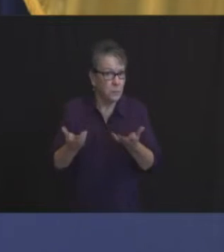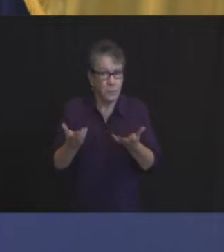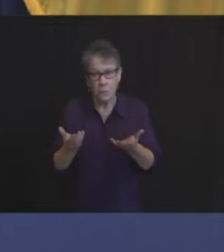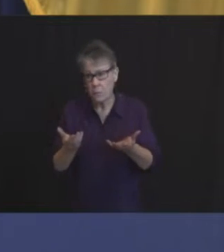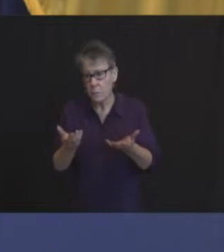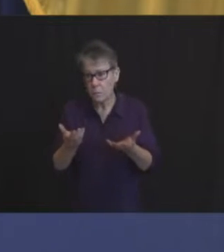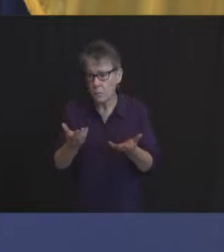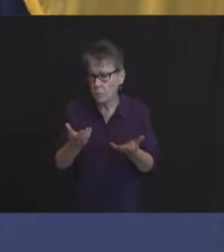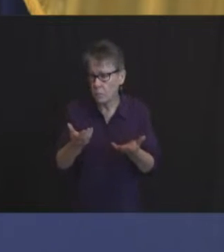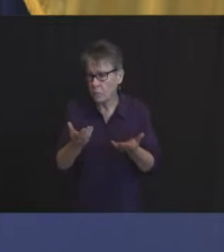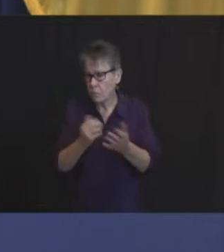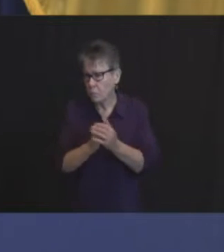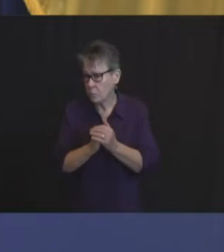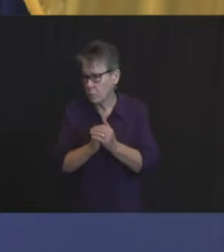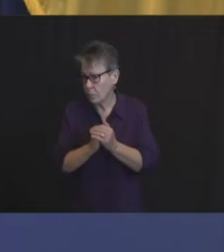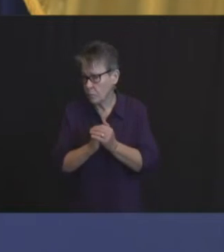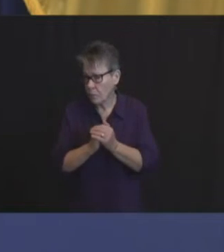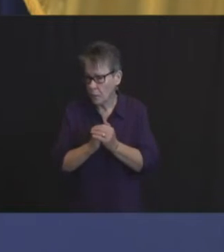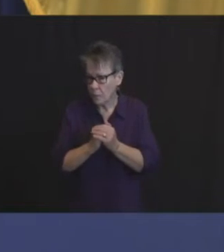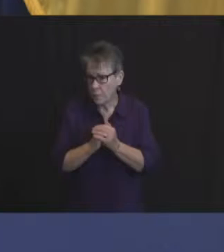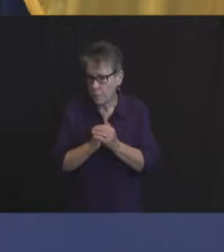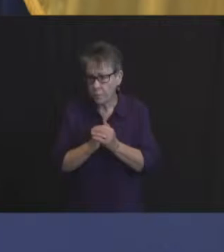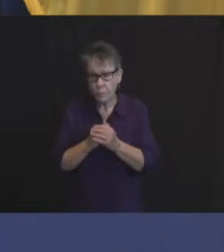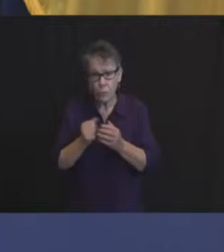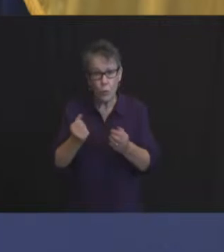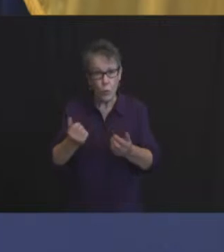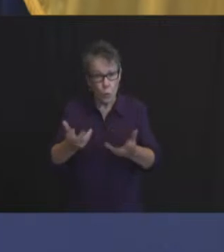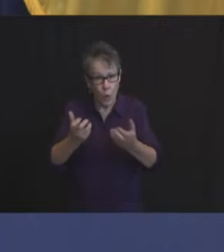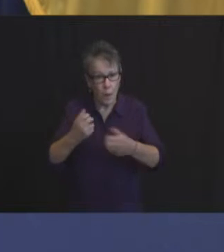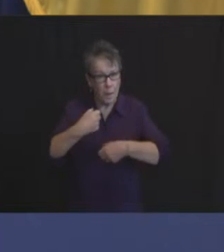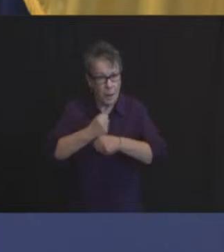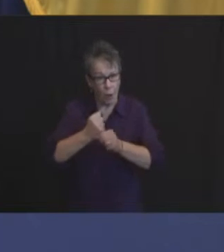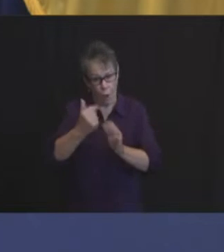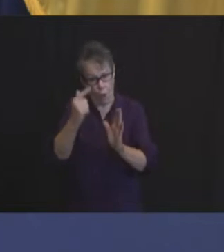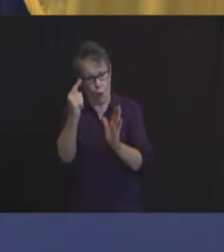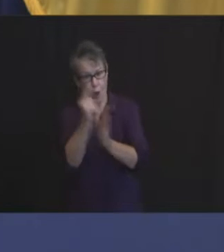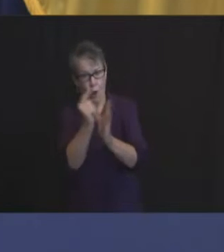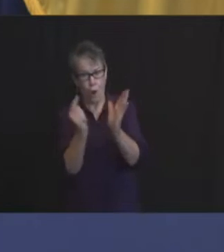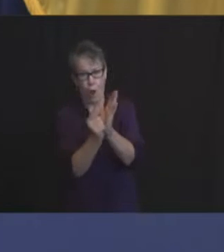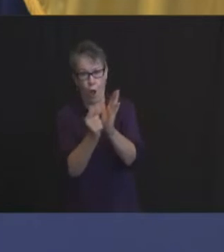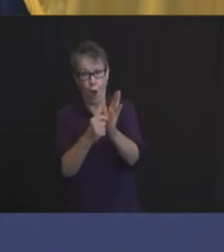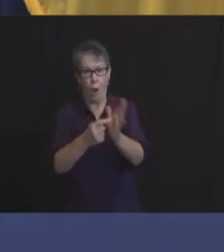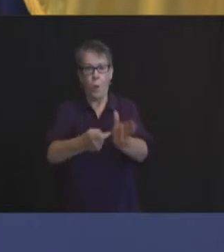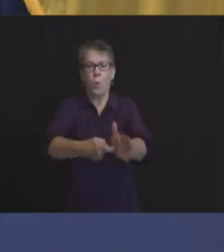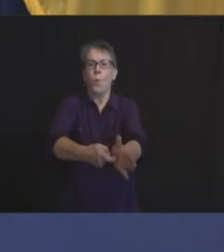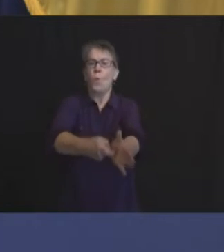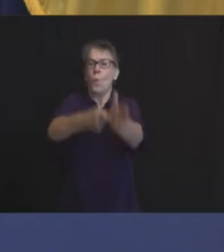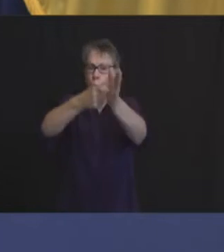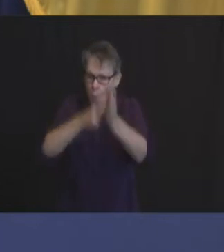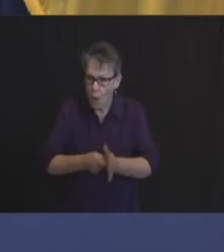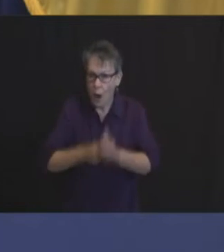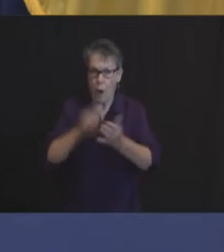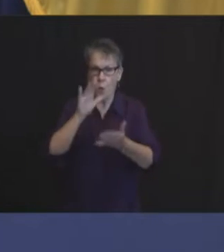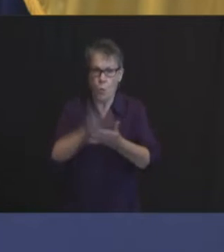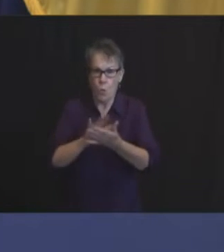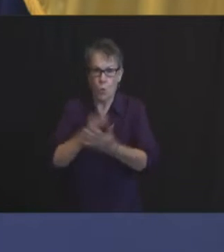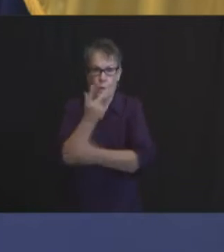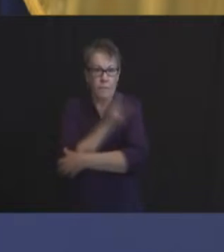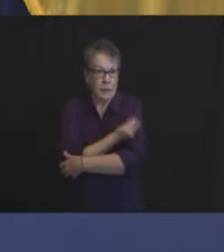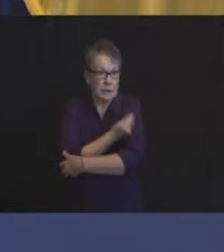that to be required legislatively? I think we've answered your first 2 questions. We obviously are taking the